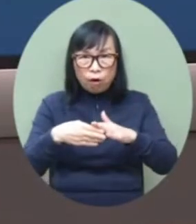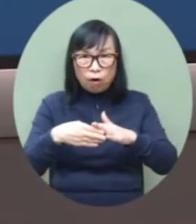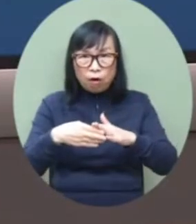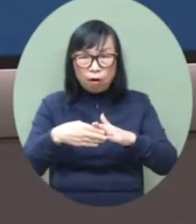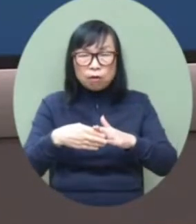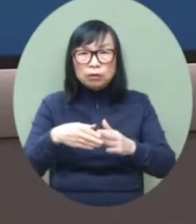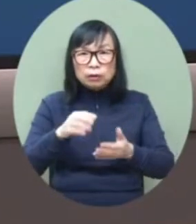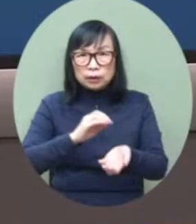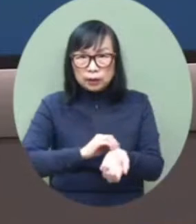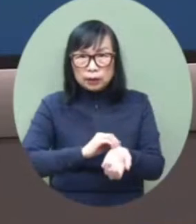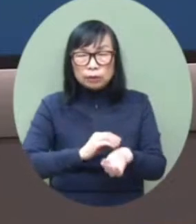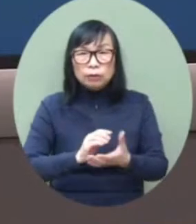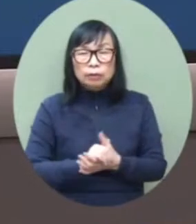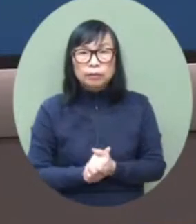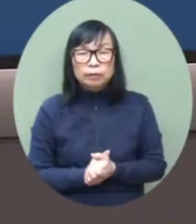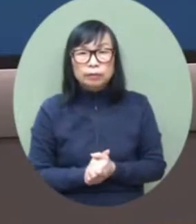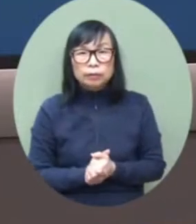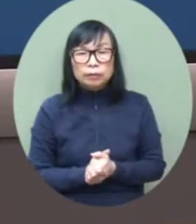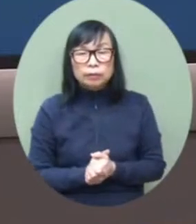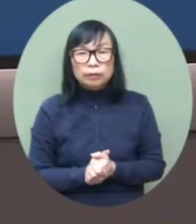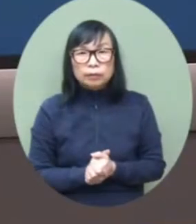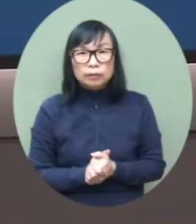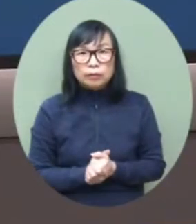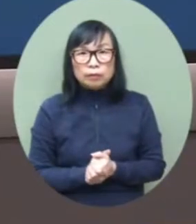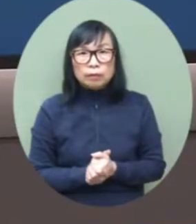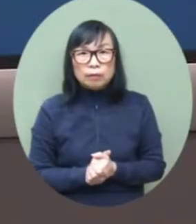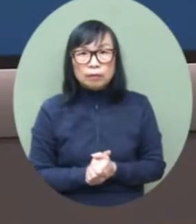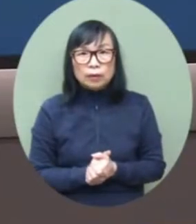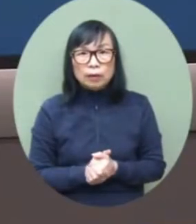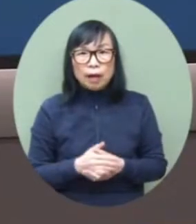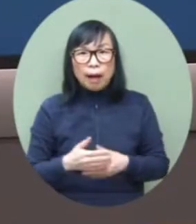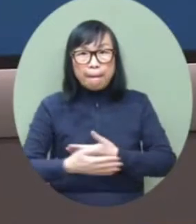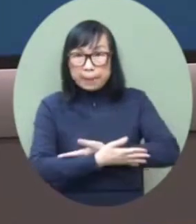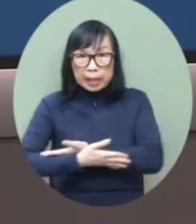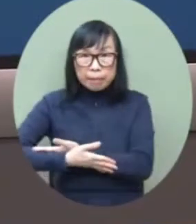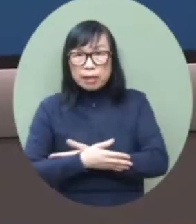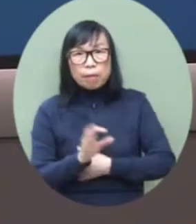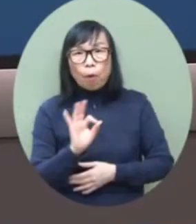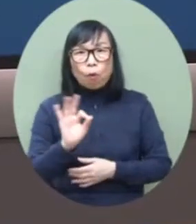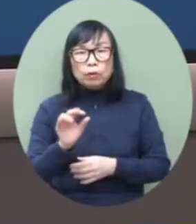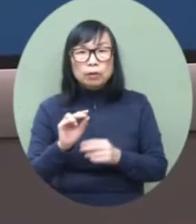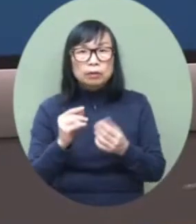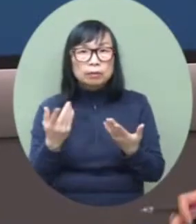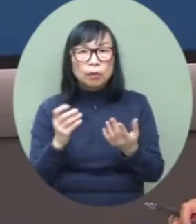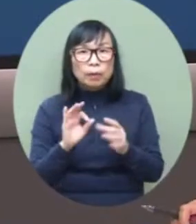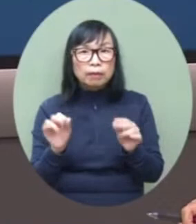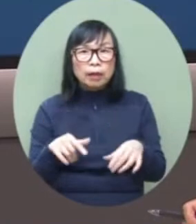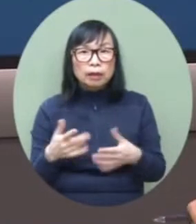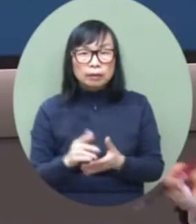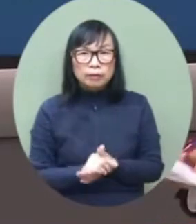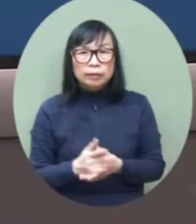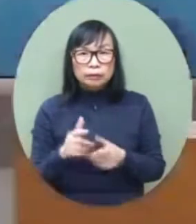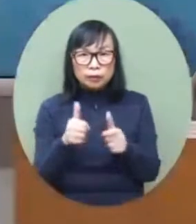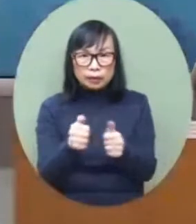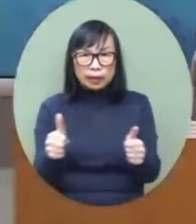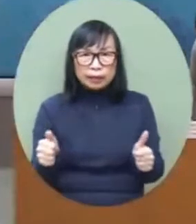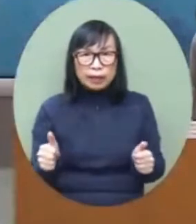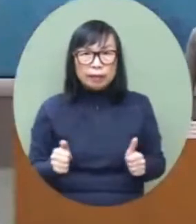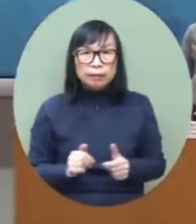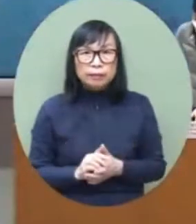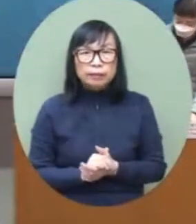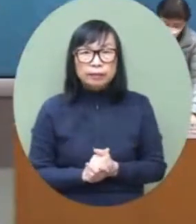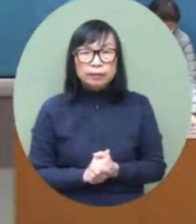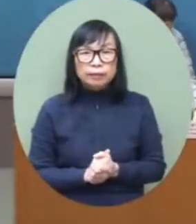ICU receiving treatment. The child is safe. Thank you.